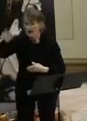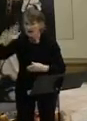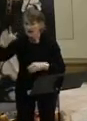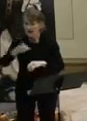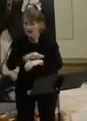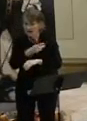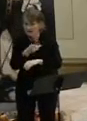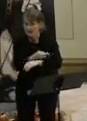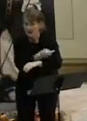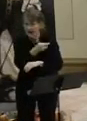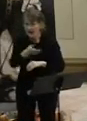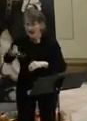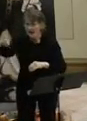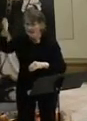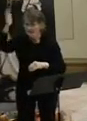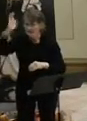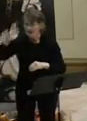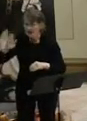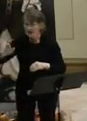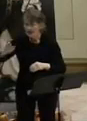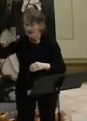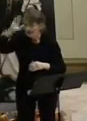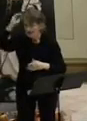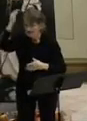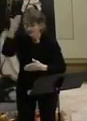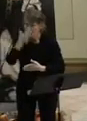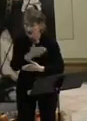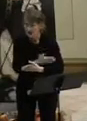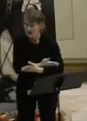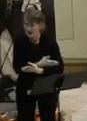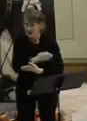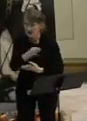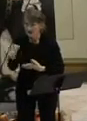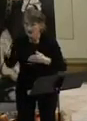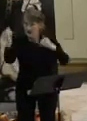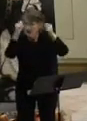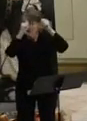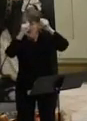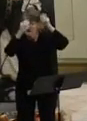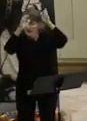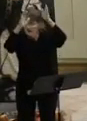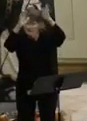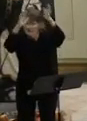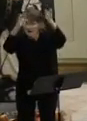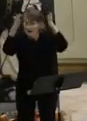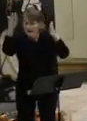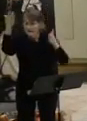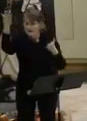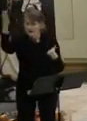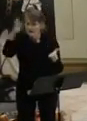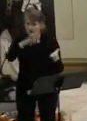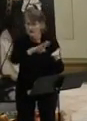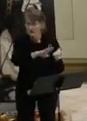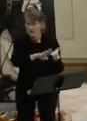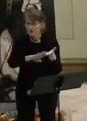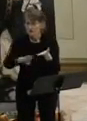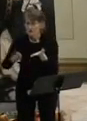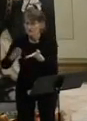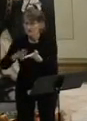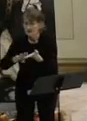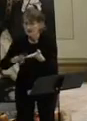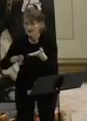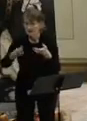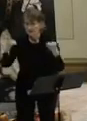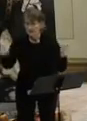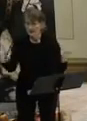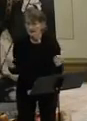Lord God, Lamb of God, Son of the Father,